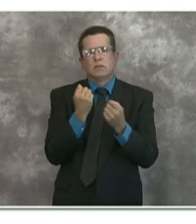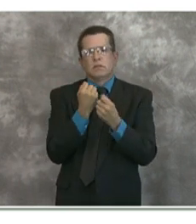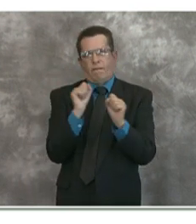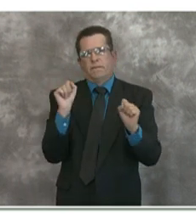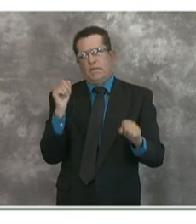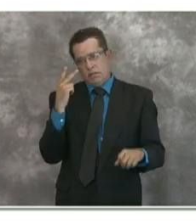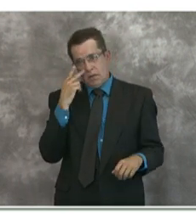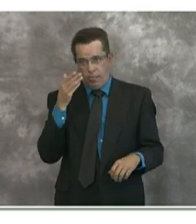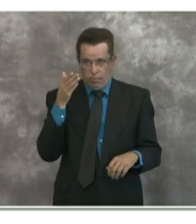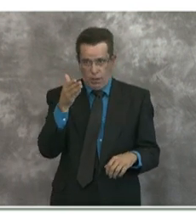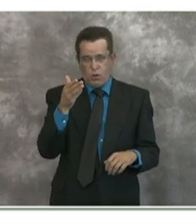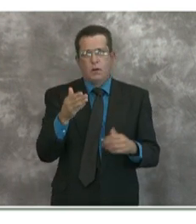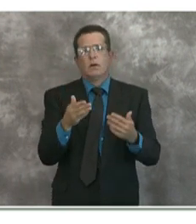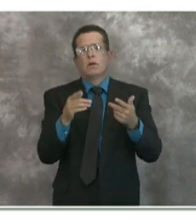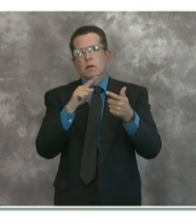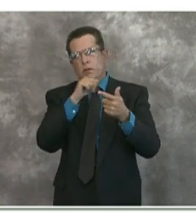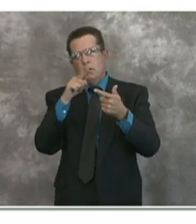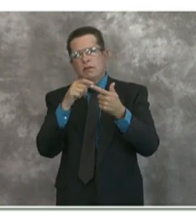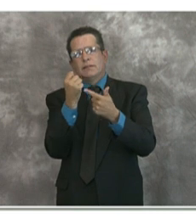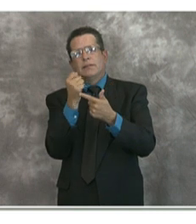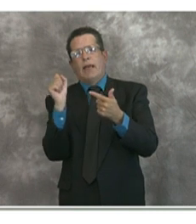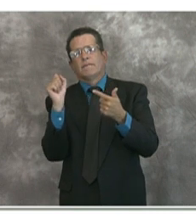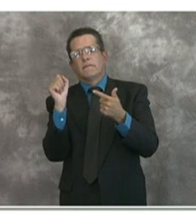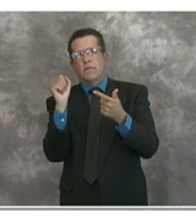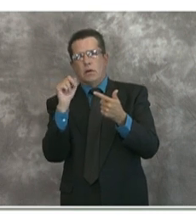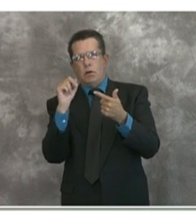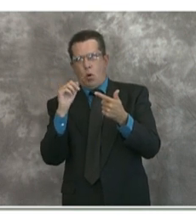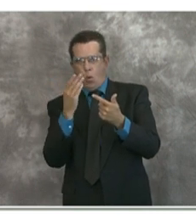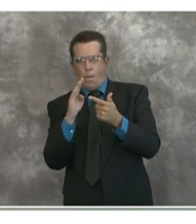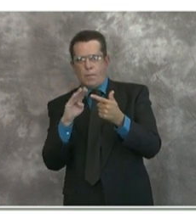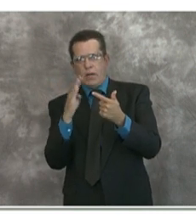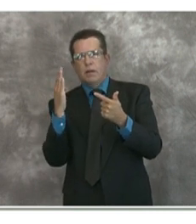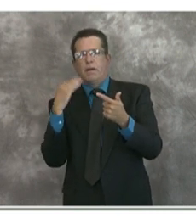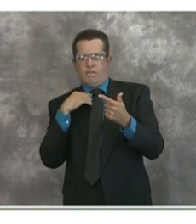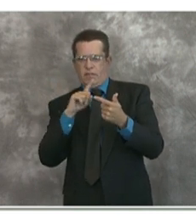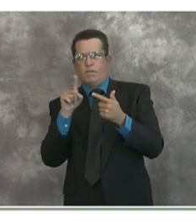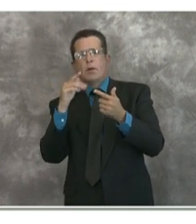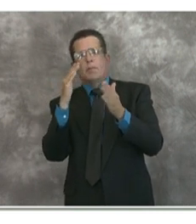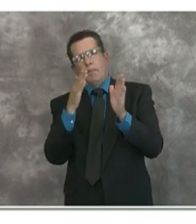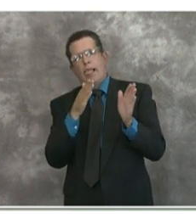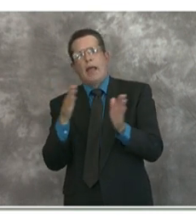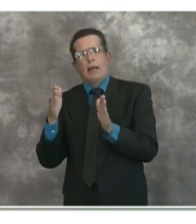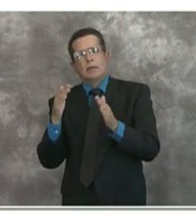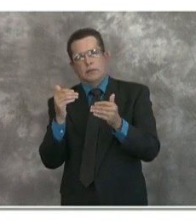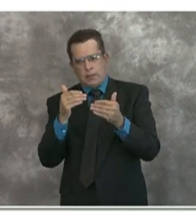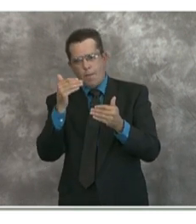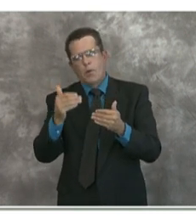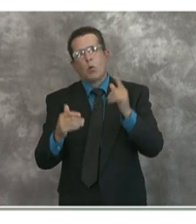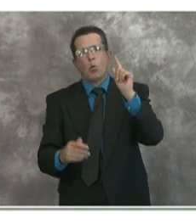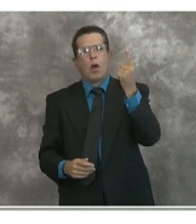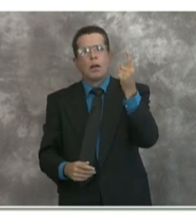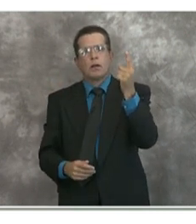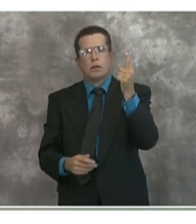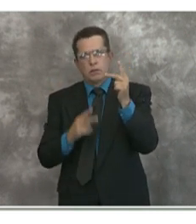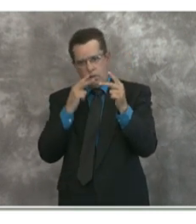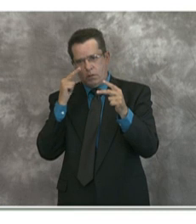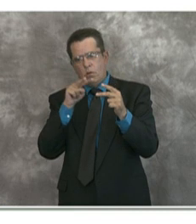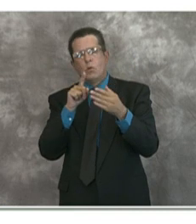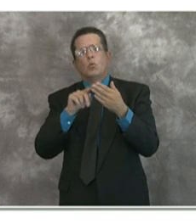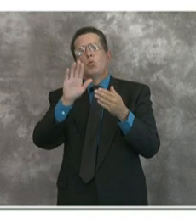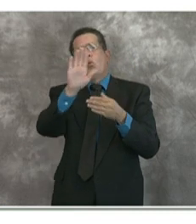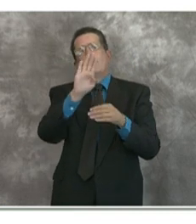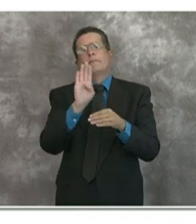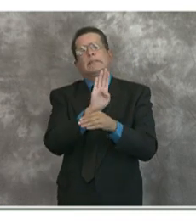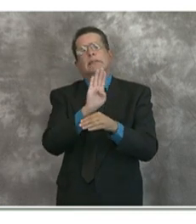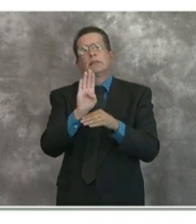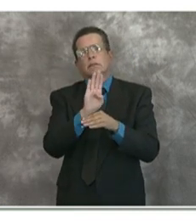right there. And then under Safe Reopening, you can see right there the various plans. Step 1, refer to the guidance for your specific